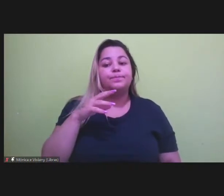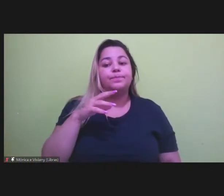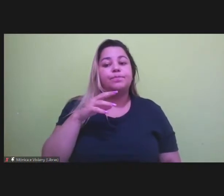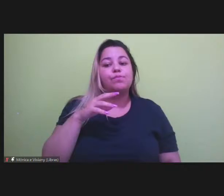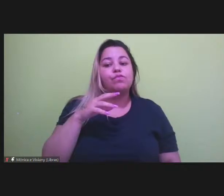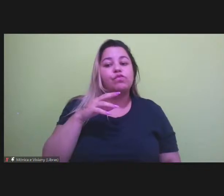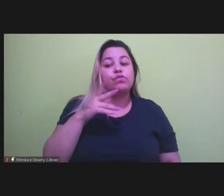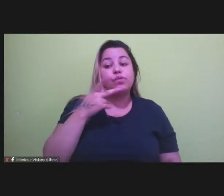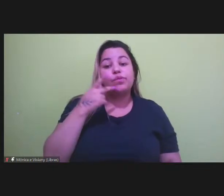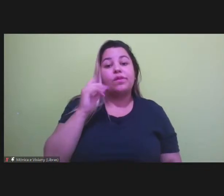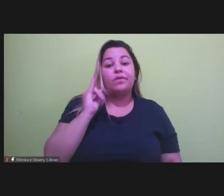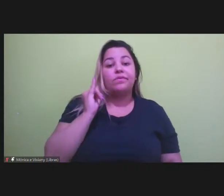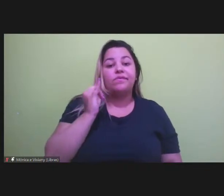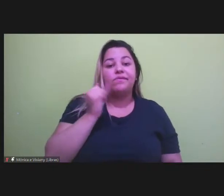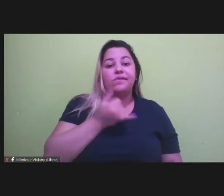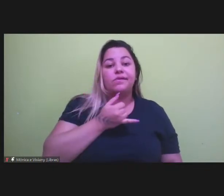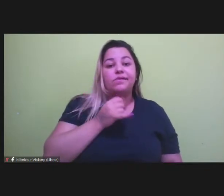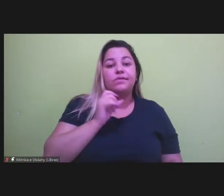Anna that talked about the issue